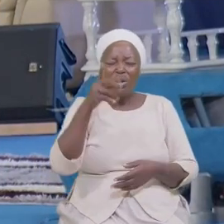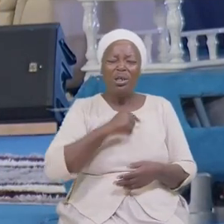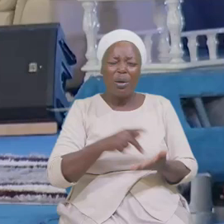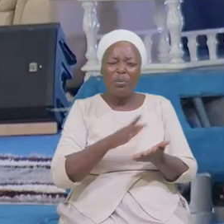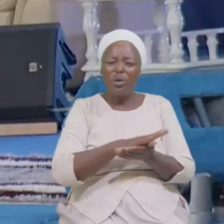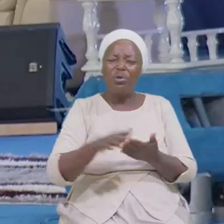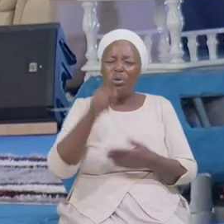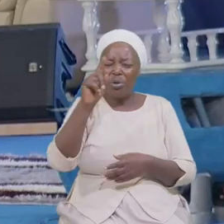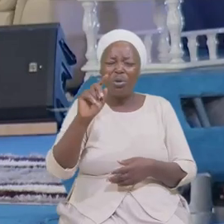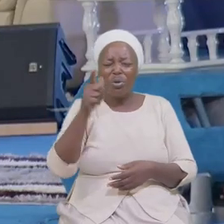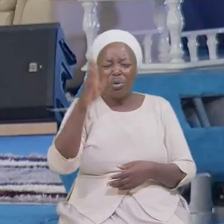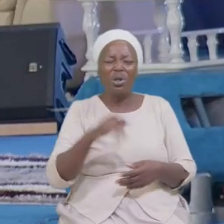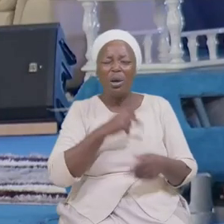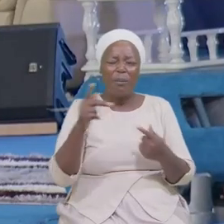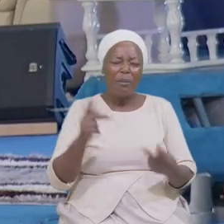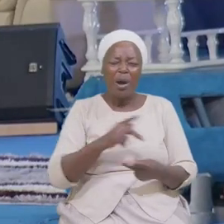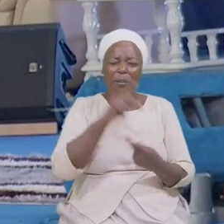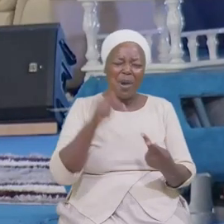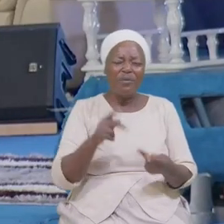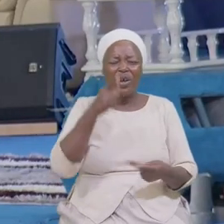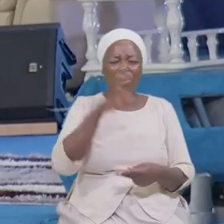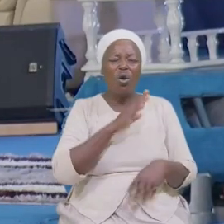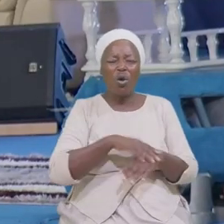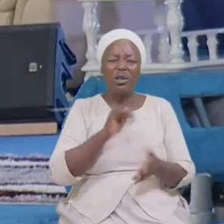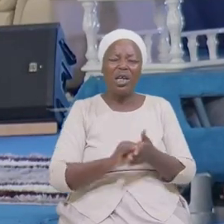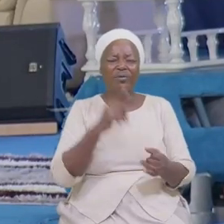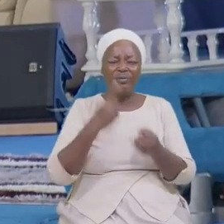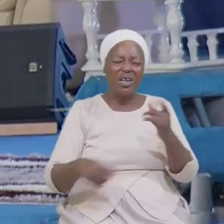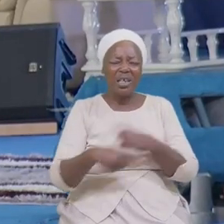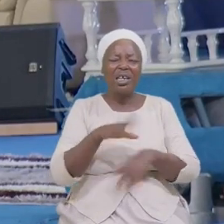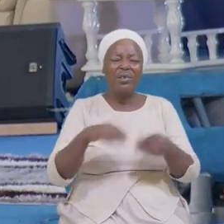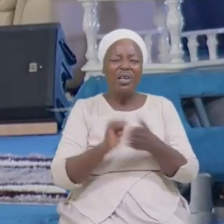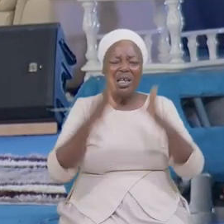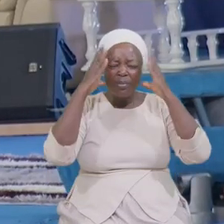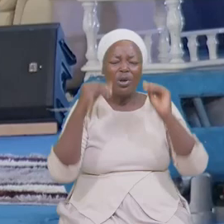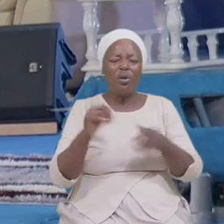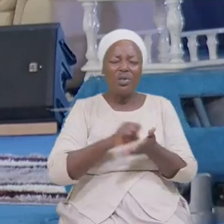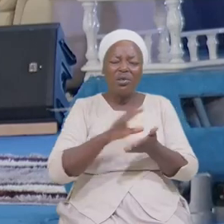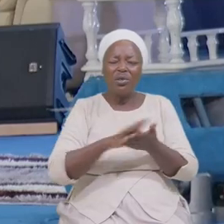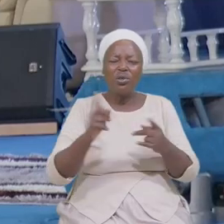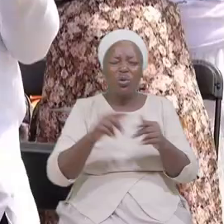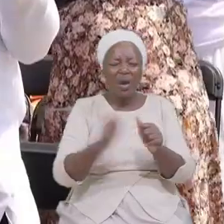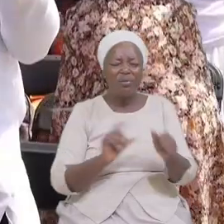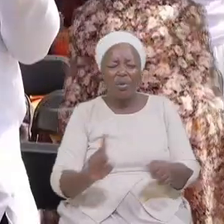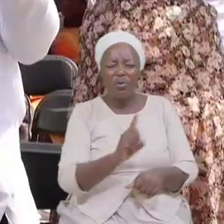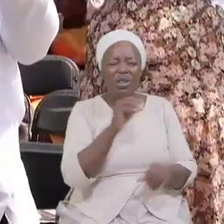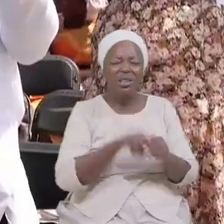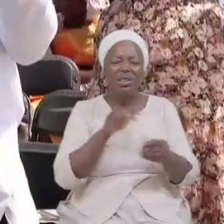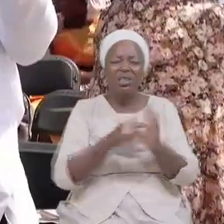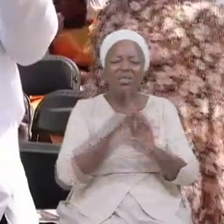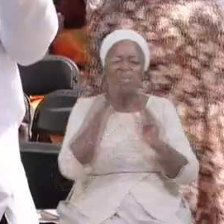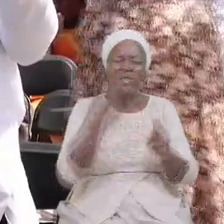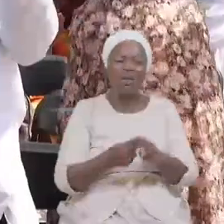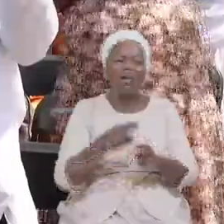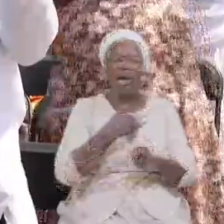that final day. Give that experience of sanctification to everyone in Jesus' name. And I